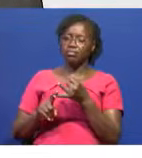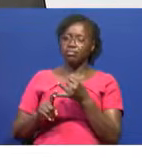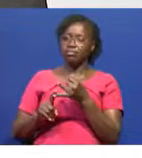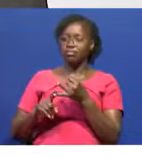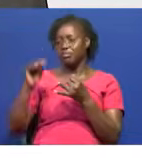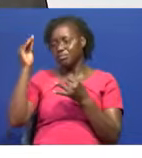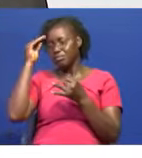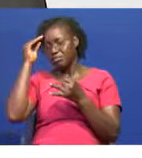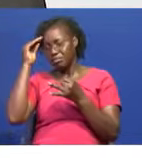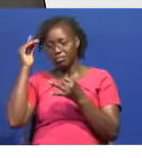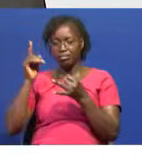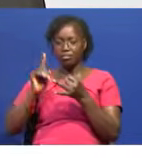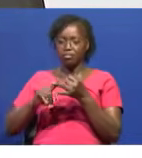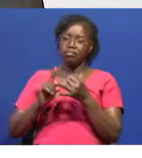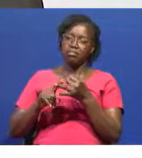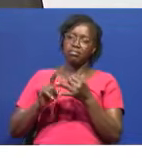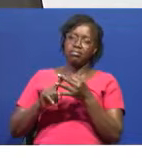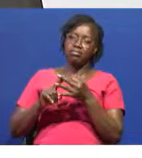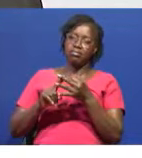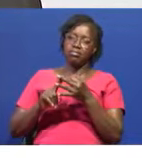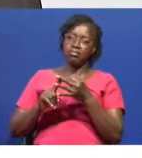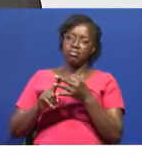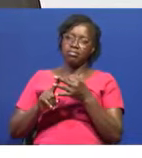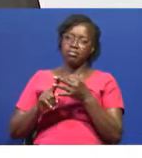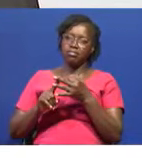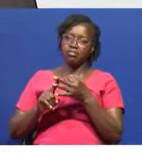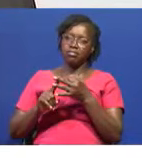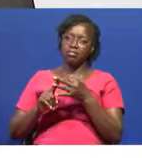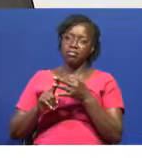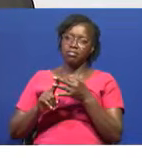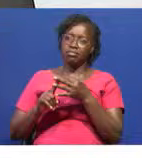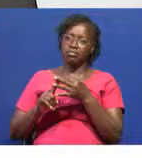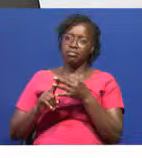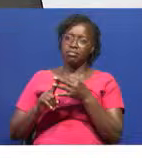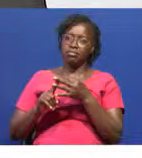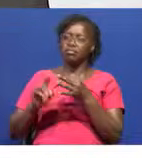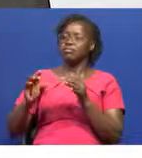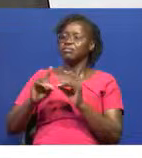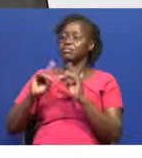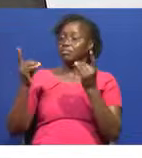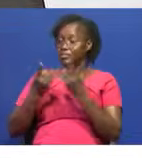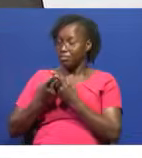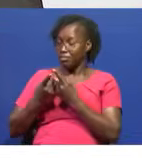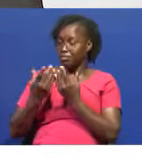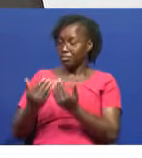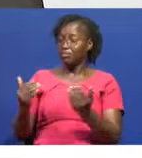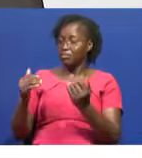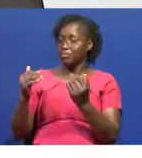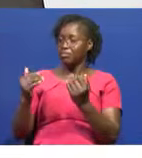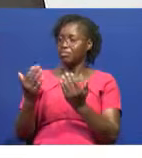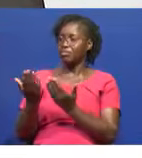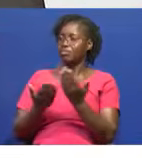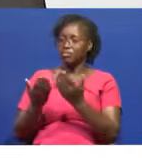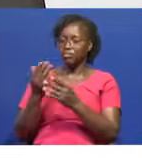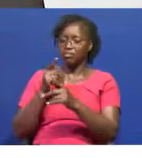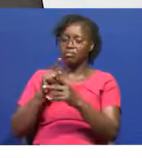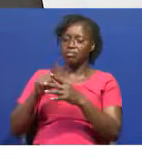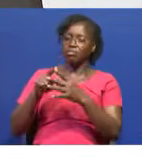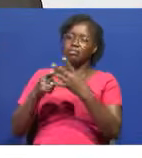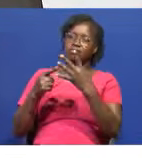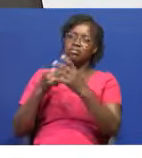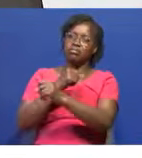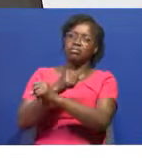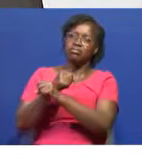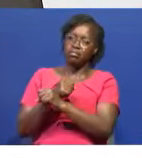Minister of Education, we have Ministry of the State Department for Children's Services, we have the protection,